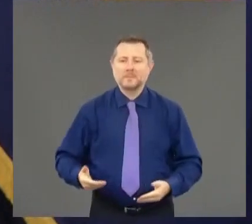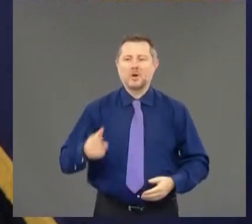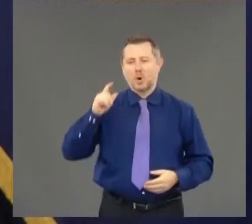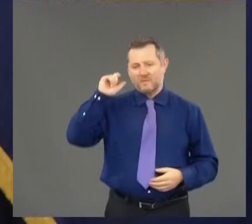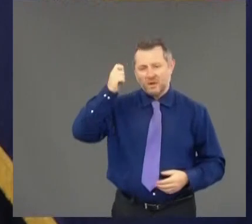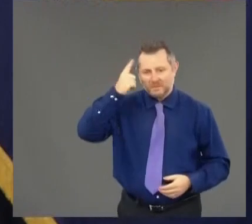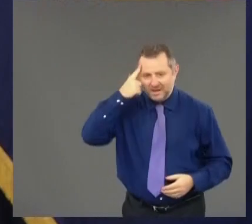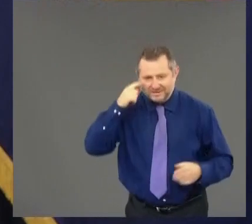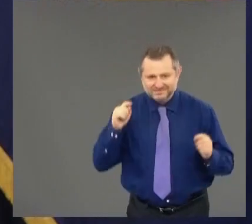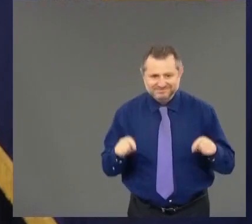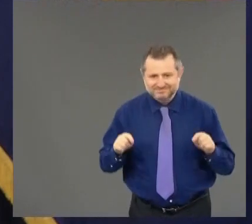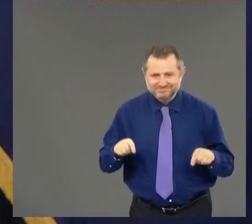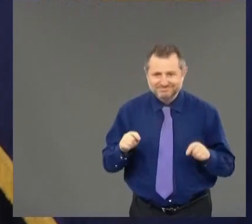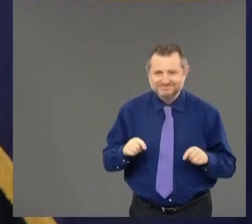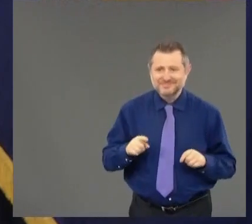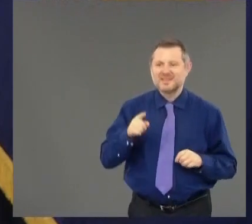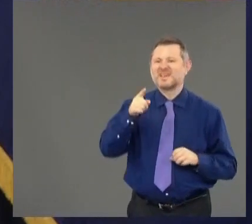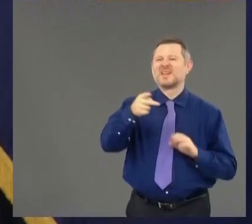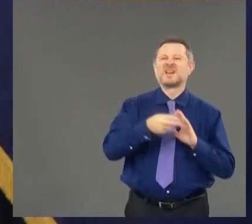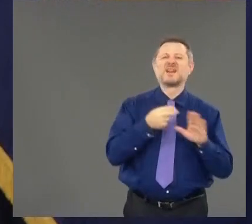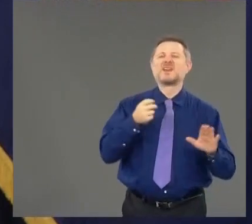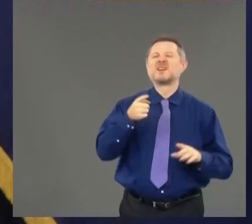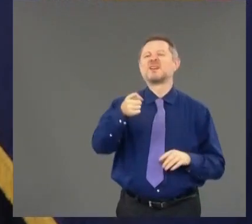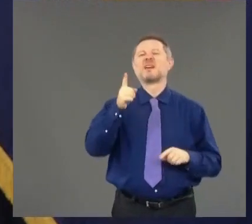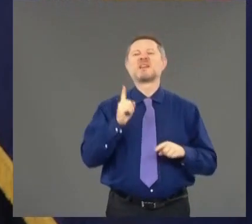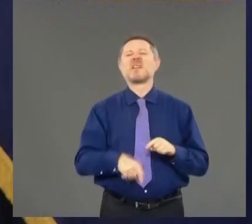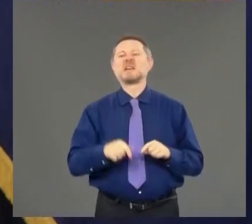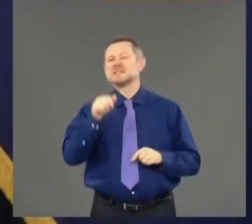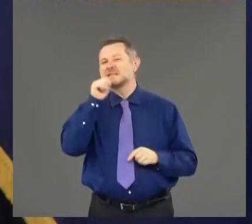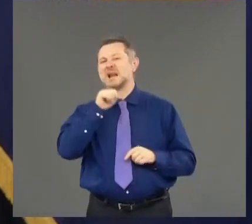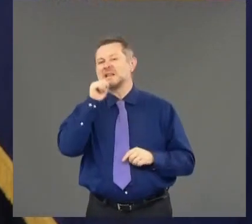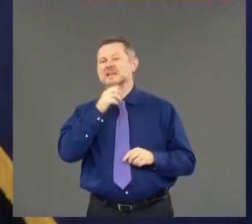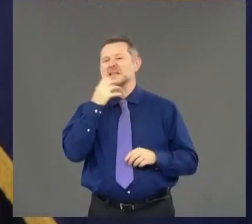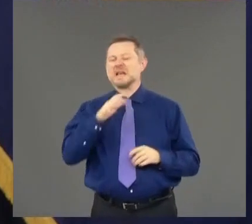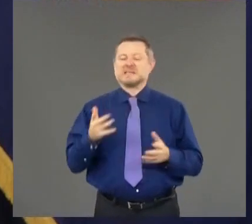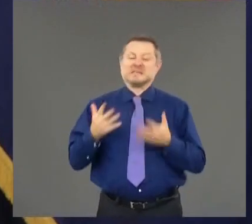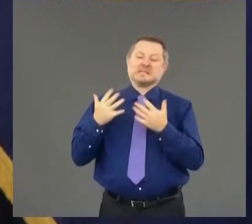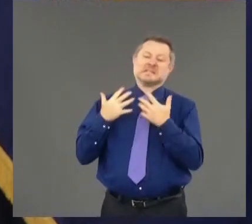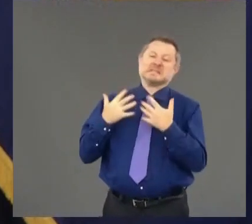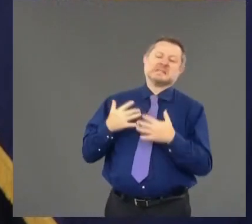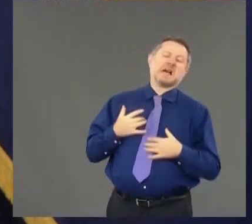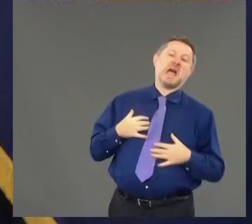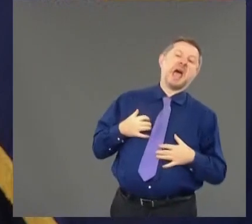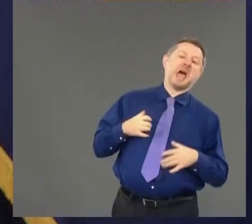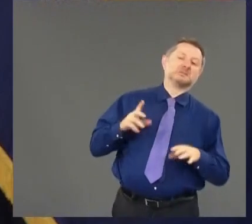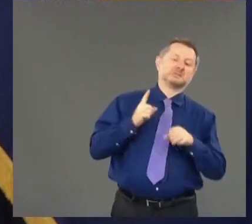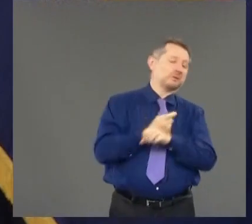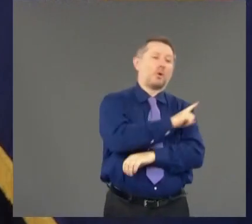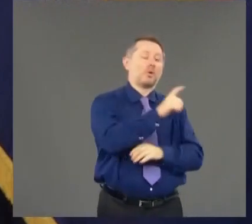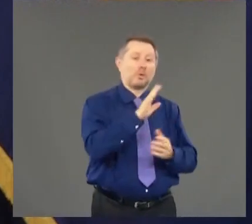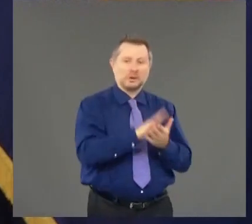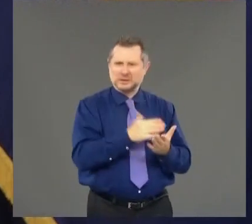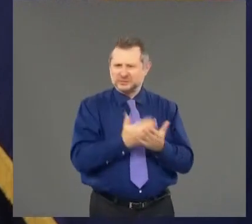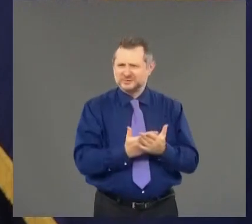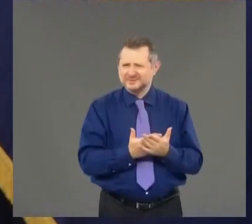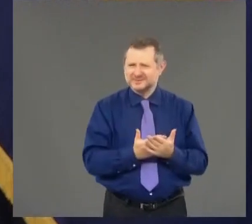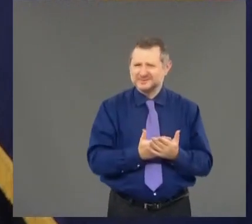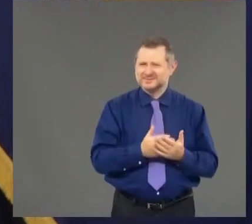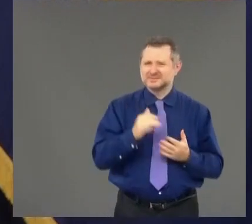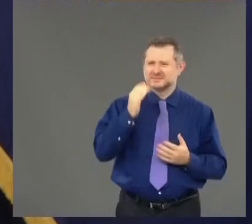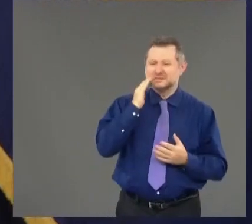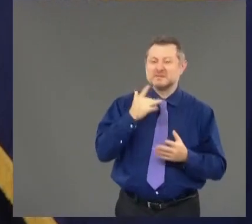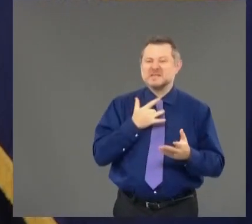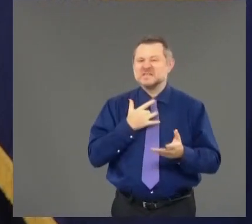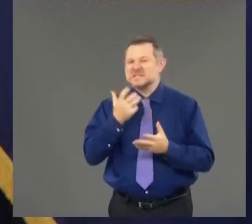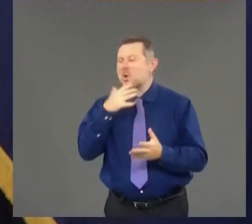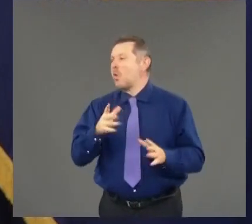stand the heat? Get out of the kitchen. You're exactly right. It's going to be a hard conversation. I passed